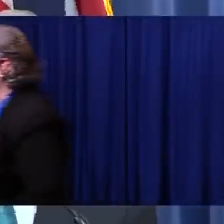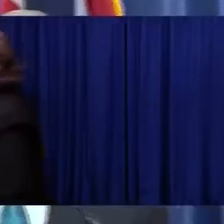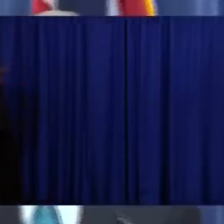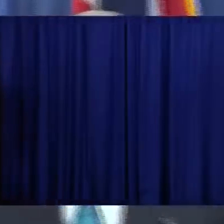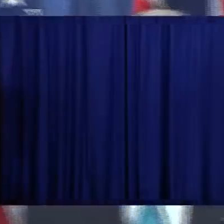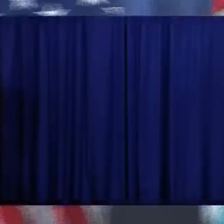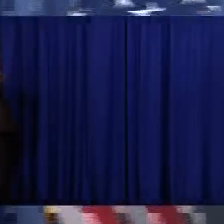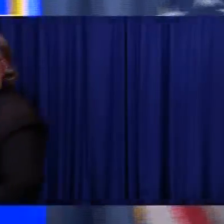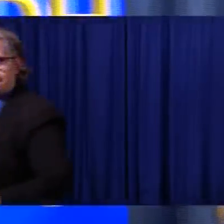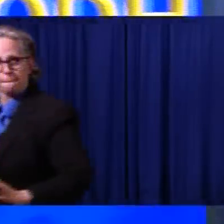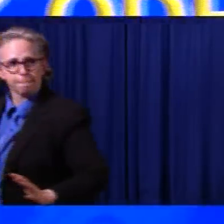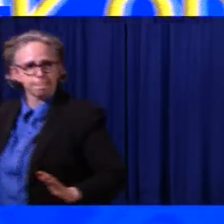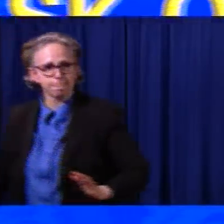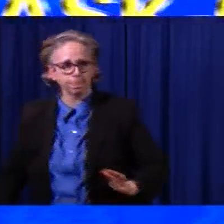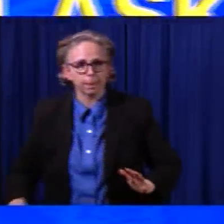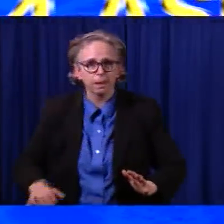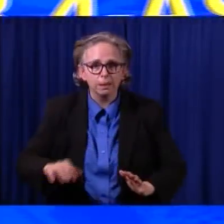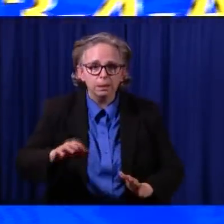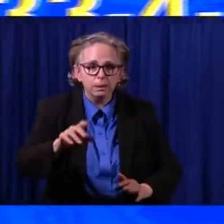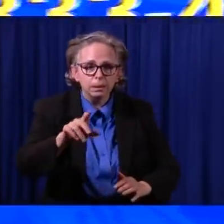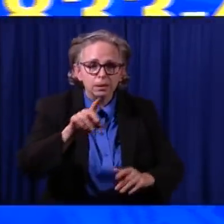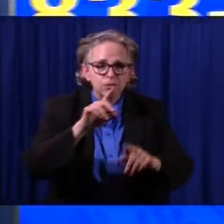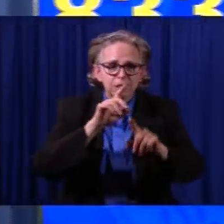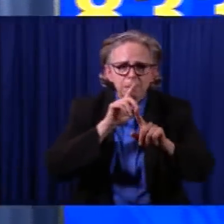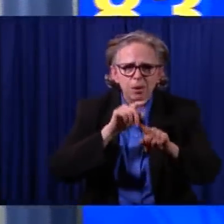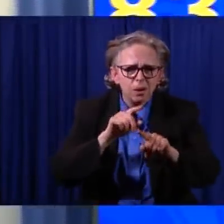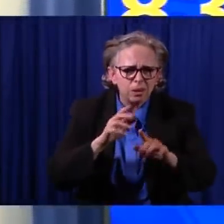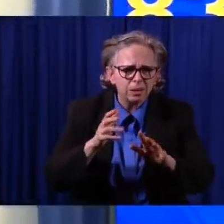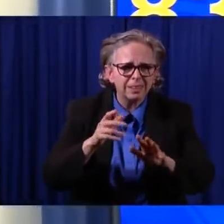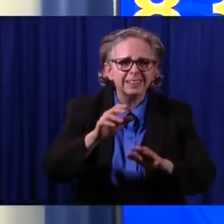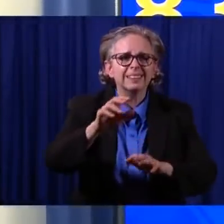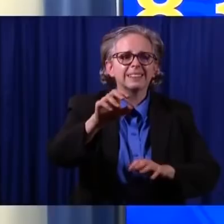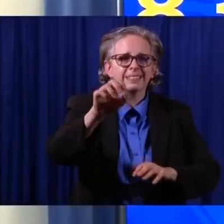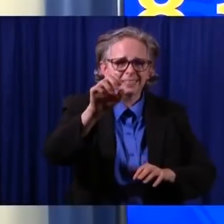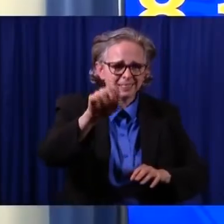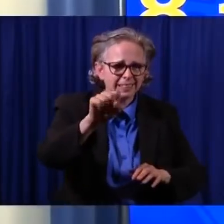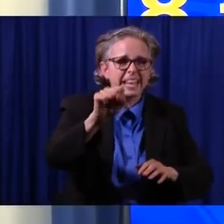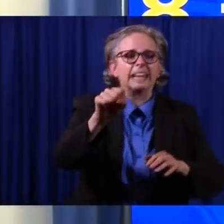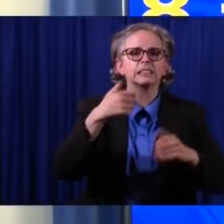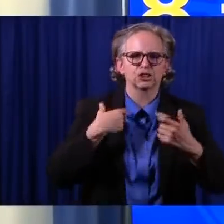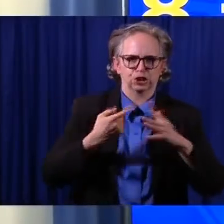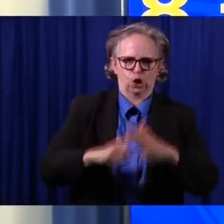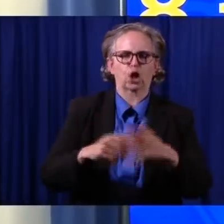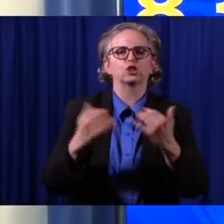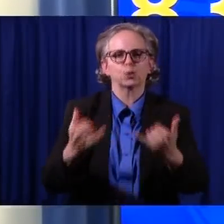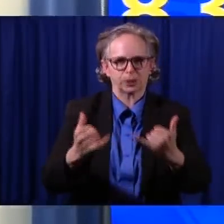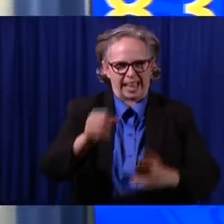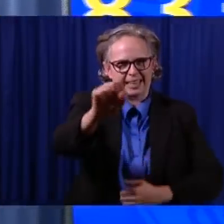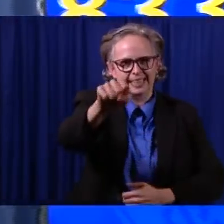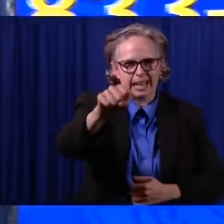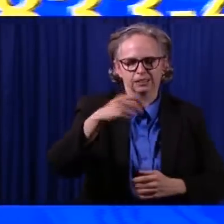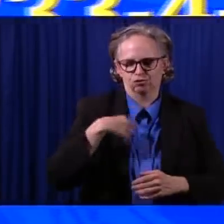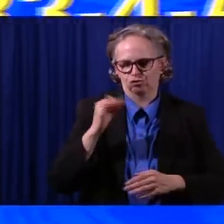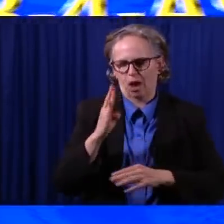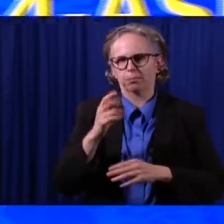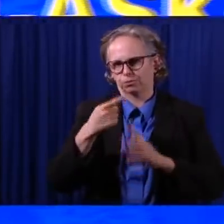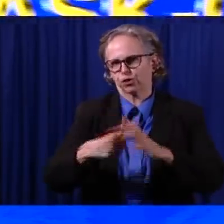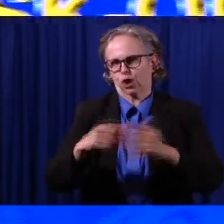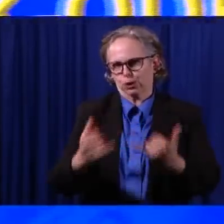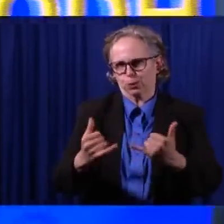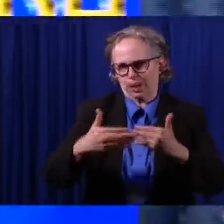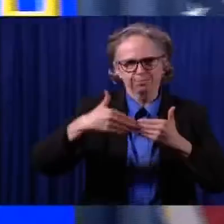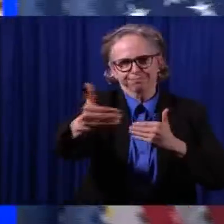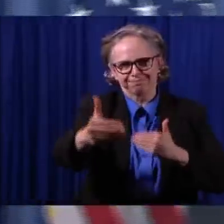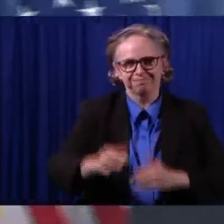Yes, I believe that this is effective. This transition to the role will be occurring today. Thank you. Thank you so much.